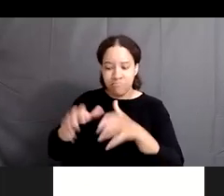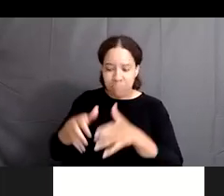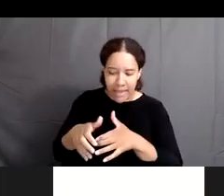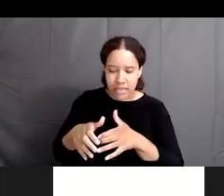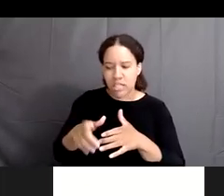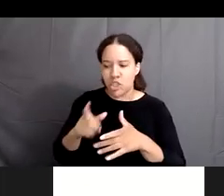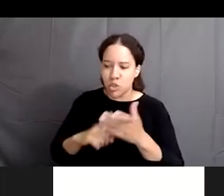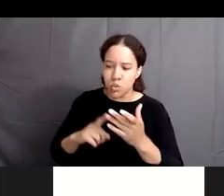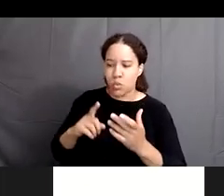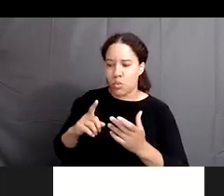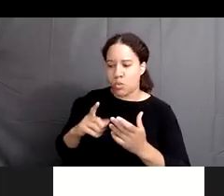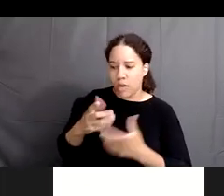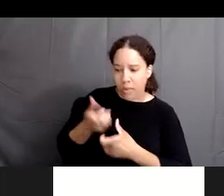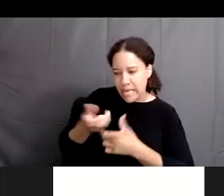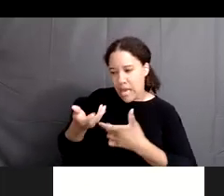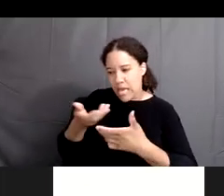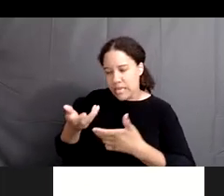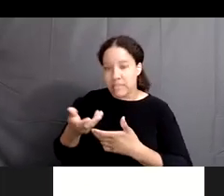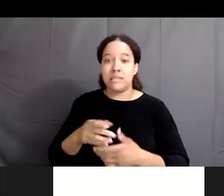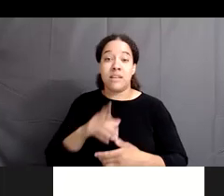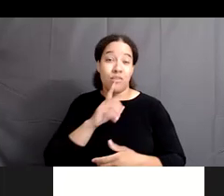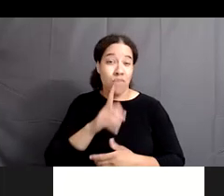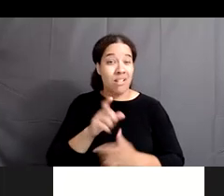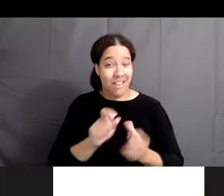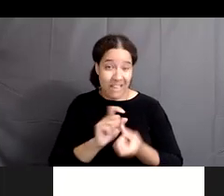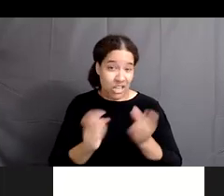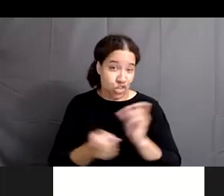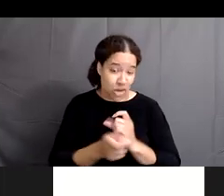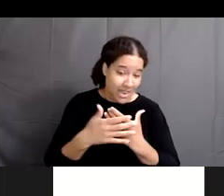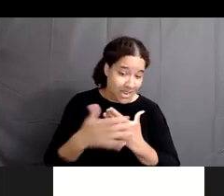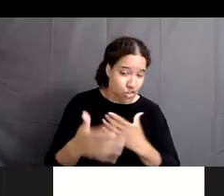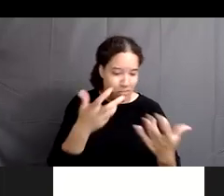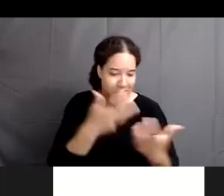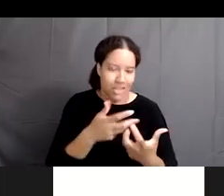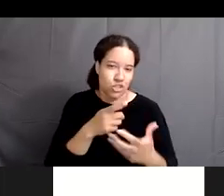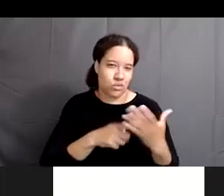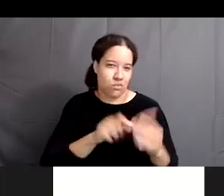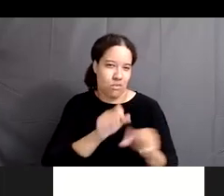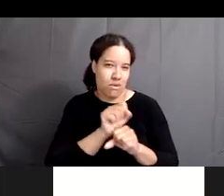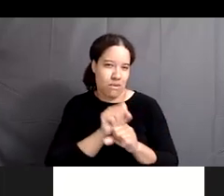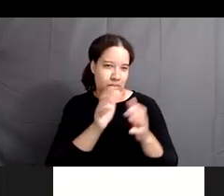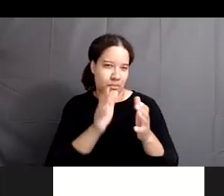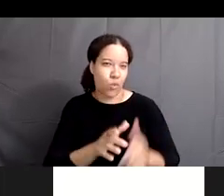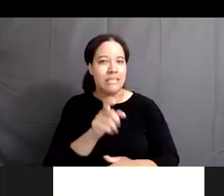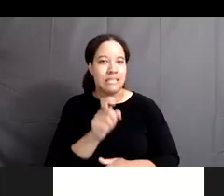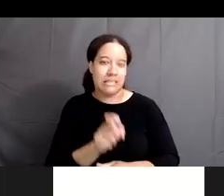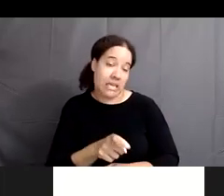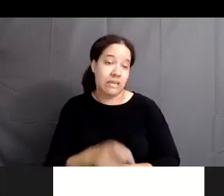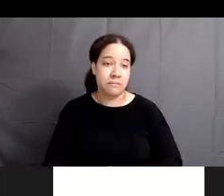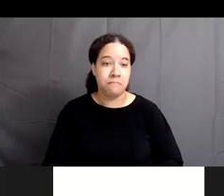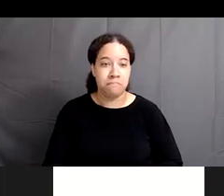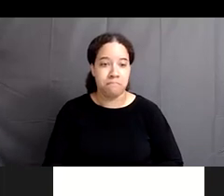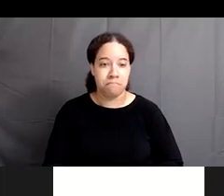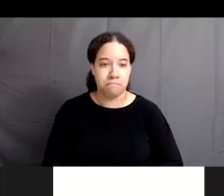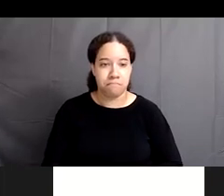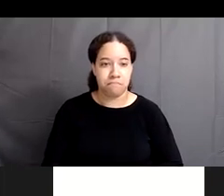with the employees, and really what's needed to kind of close the gap and maybe benefits that they didn't have the ability to